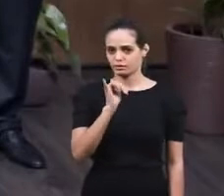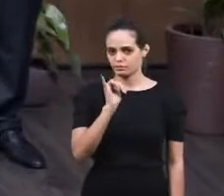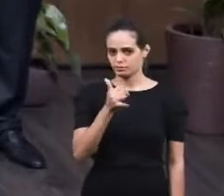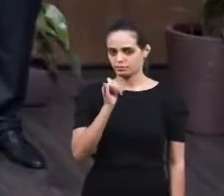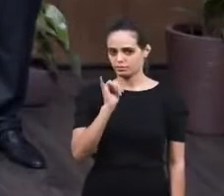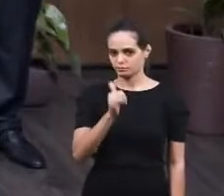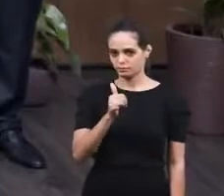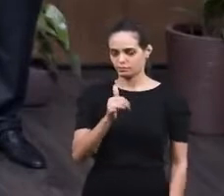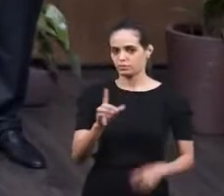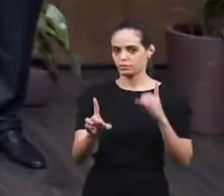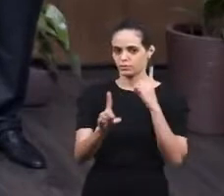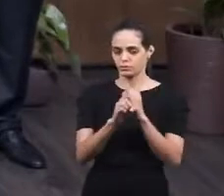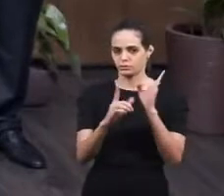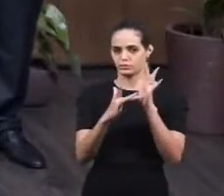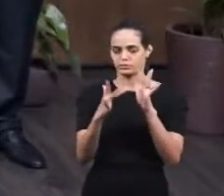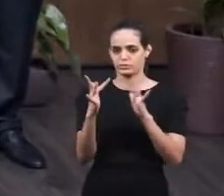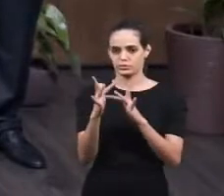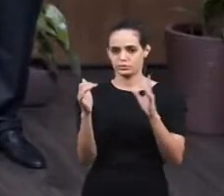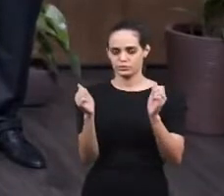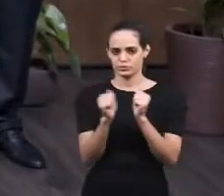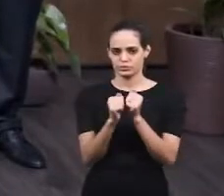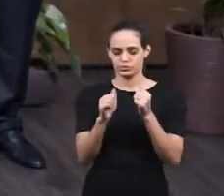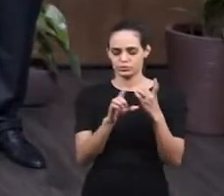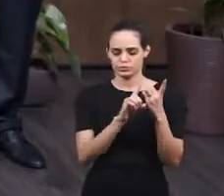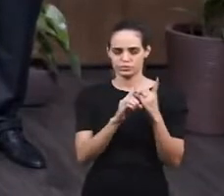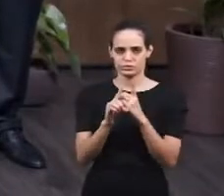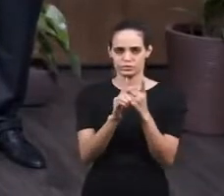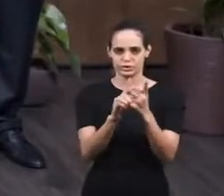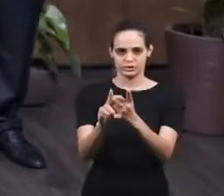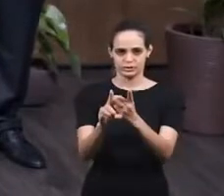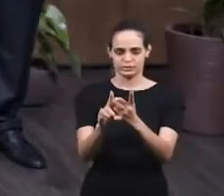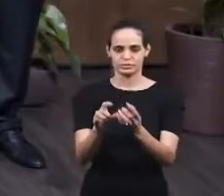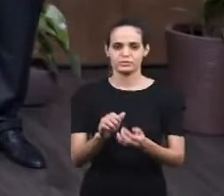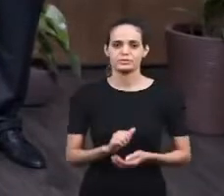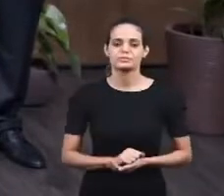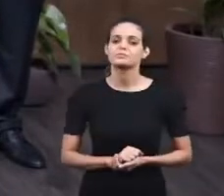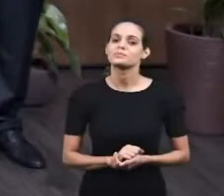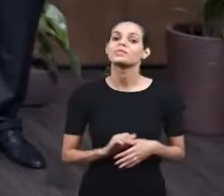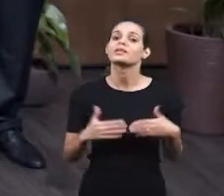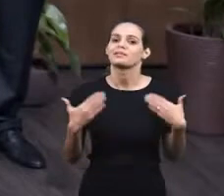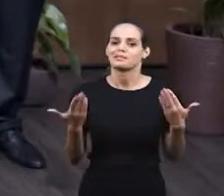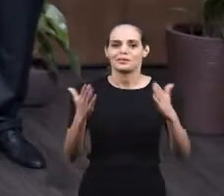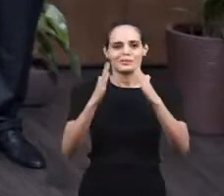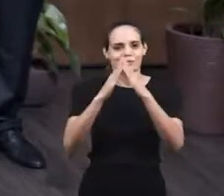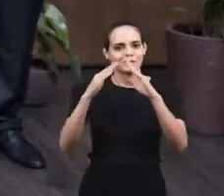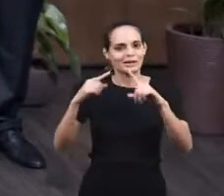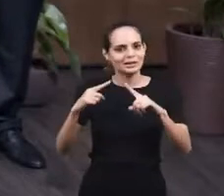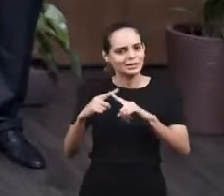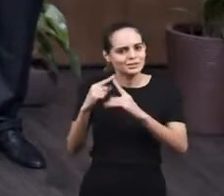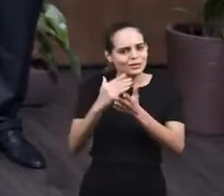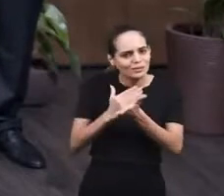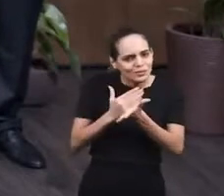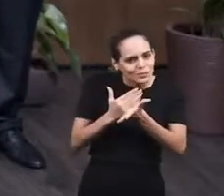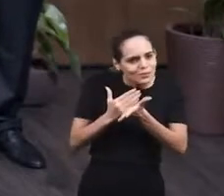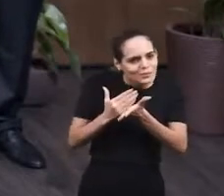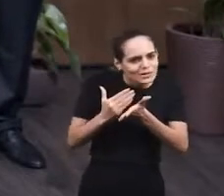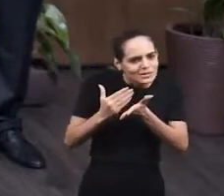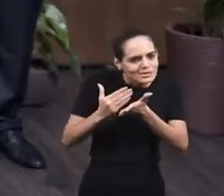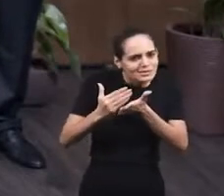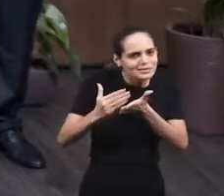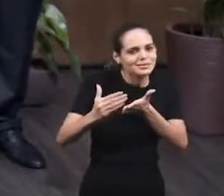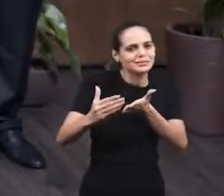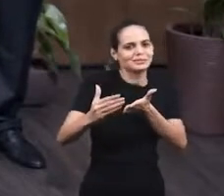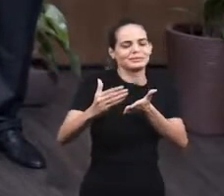narrates an encounter of the Lord Jesus with his disciples, that is, with the church that was being